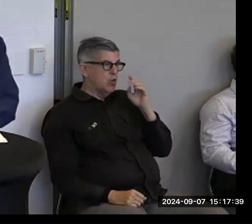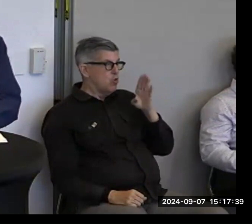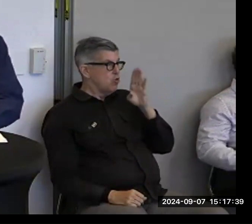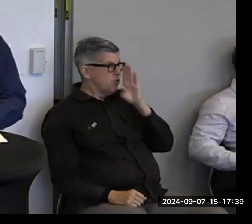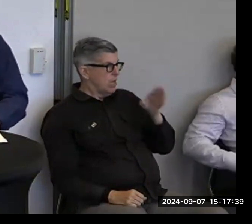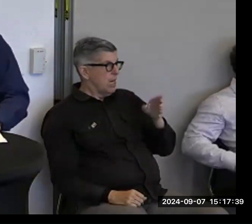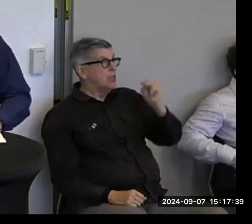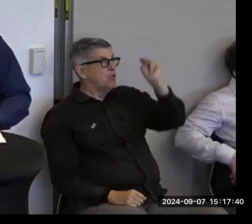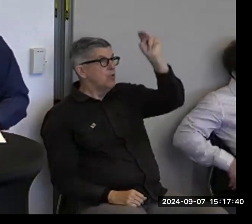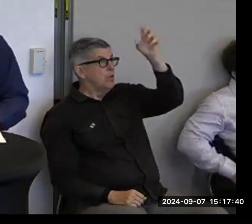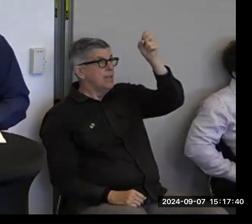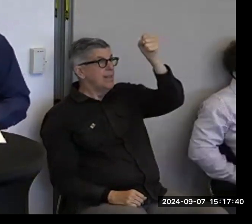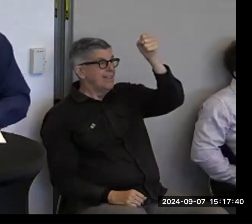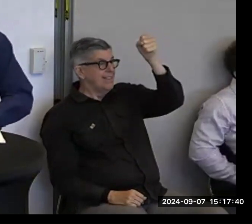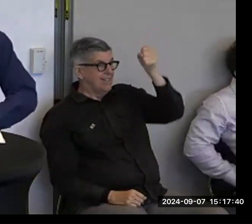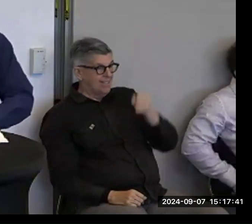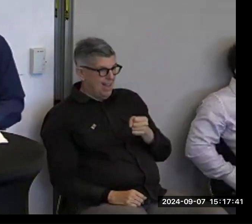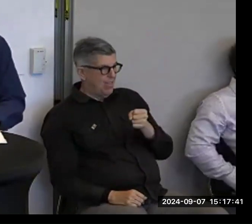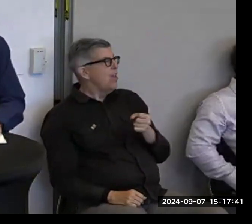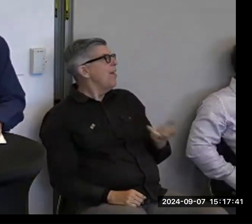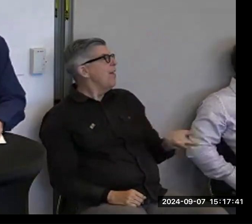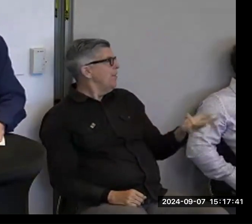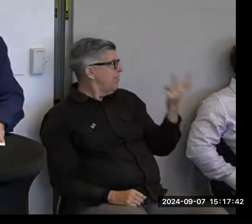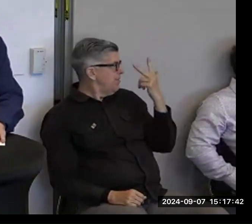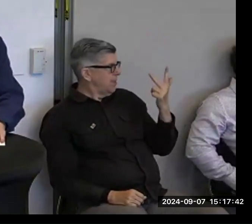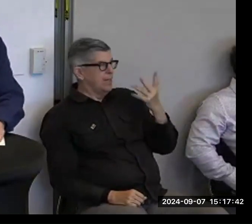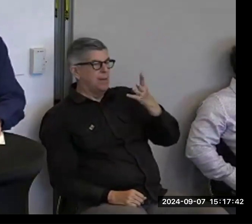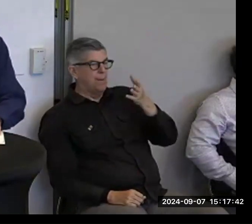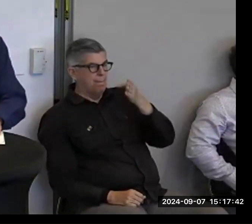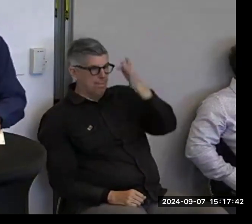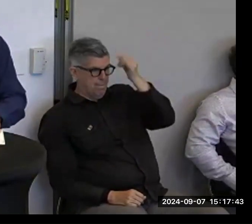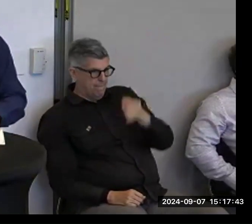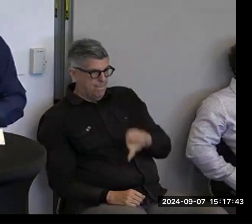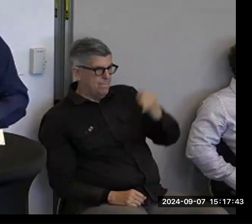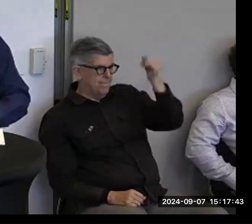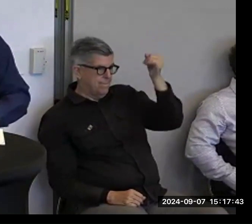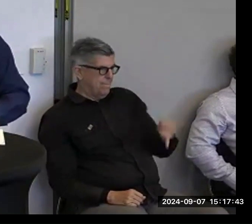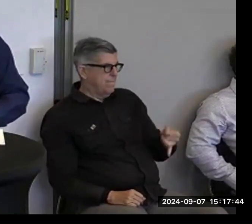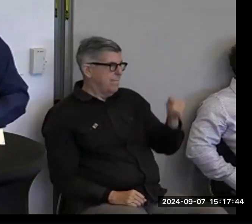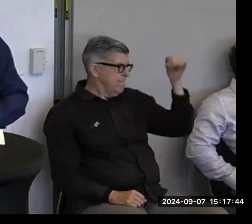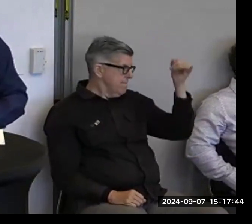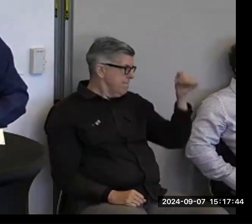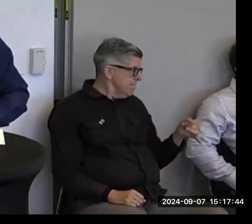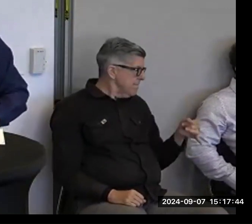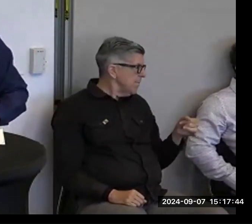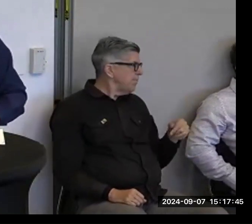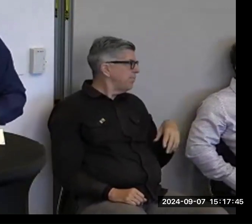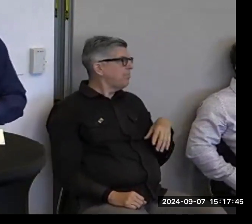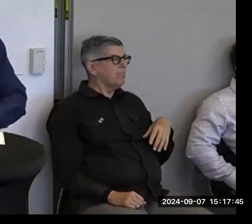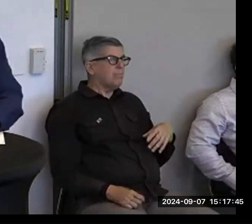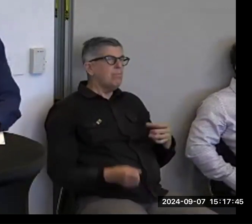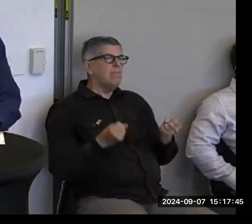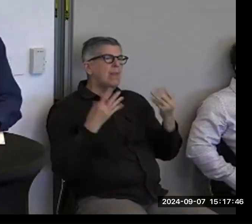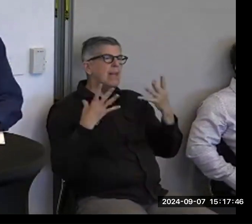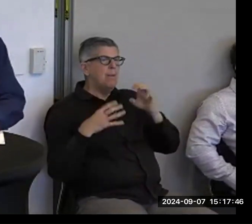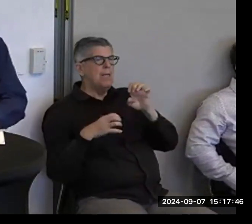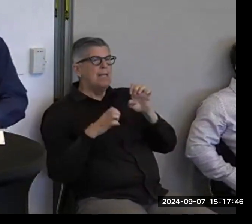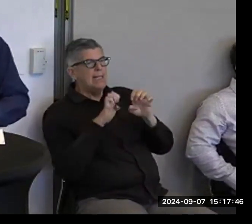Directly north-south. Yes, you got it. Yes, 3. And how many streets are running